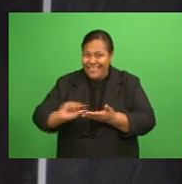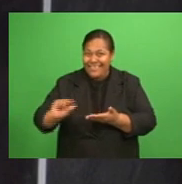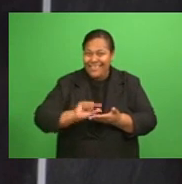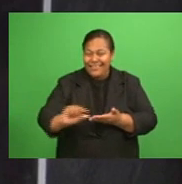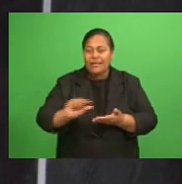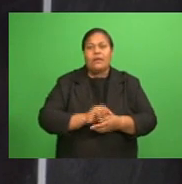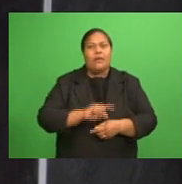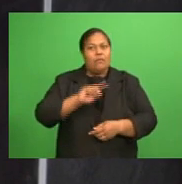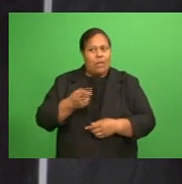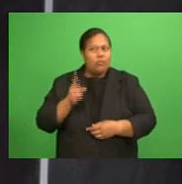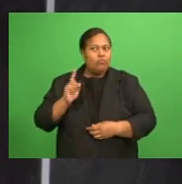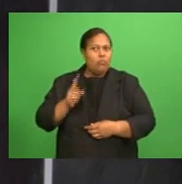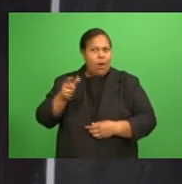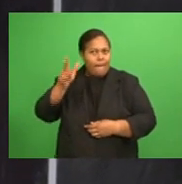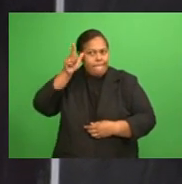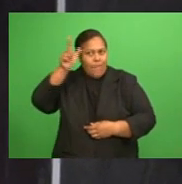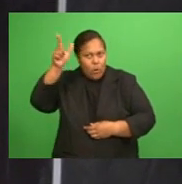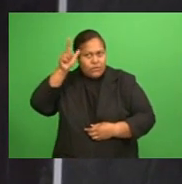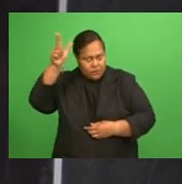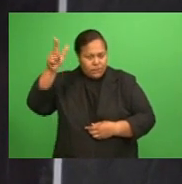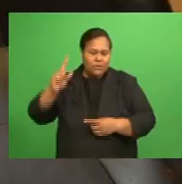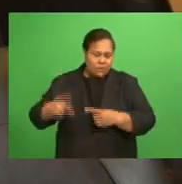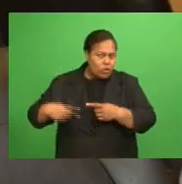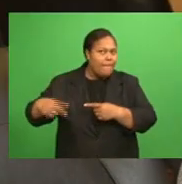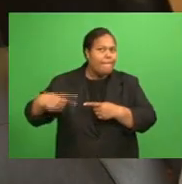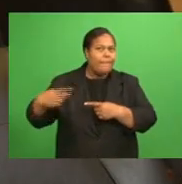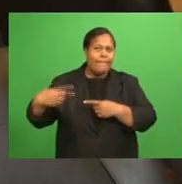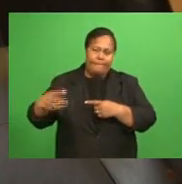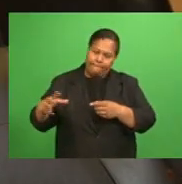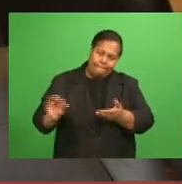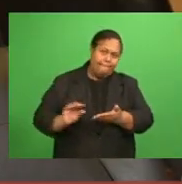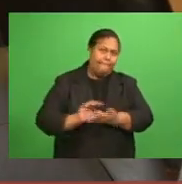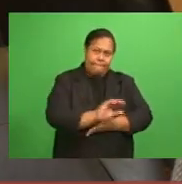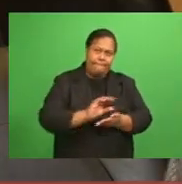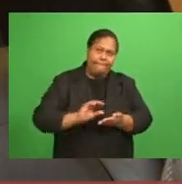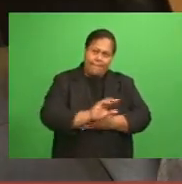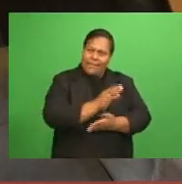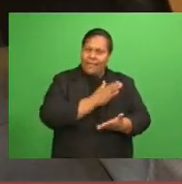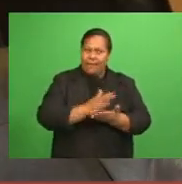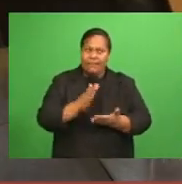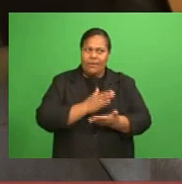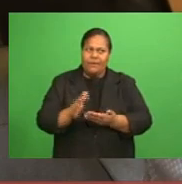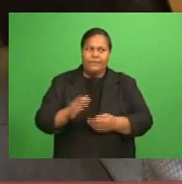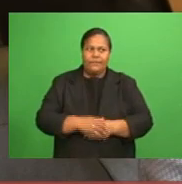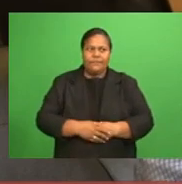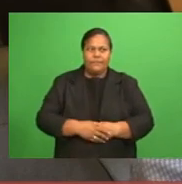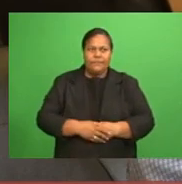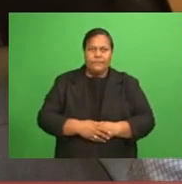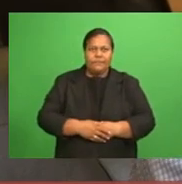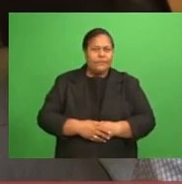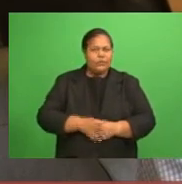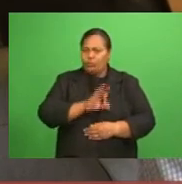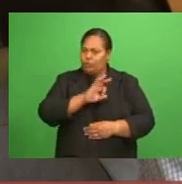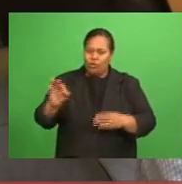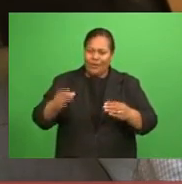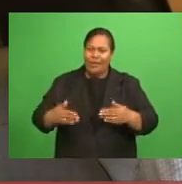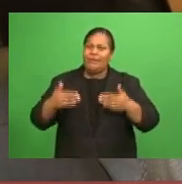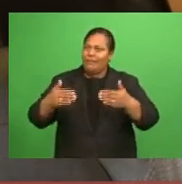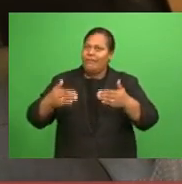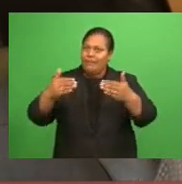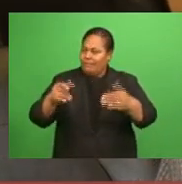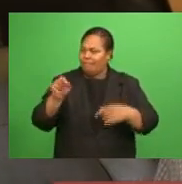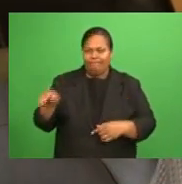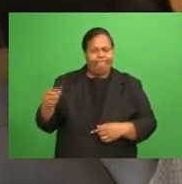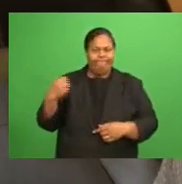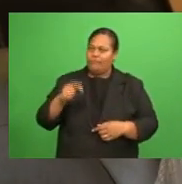employer contribution remains a statutory obligation. And you have to come to us. It's not going to be extended automatically to all those employers. You still have to